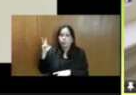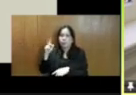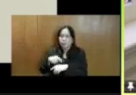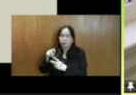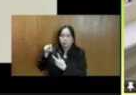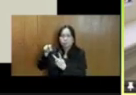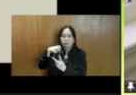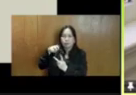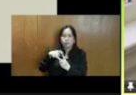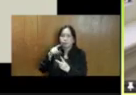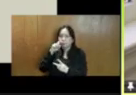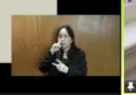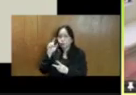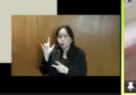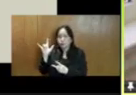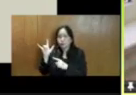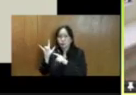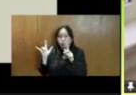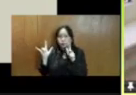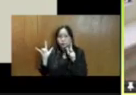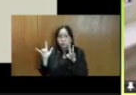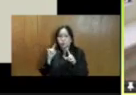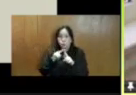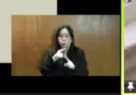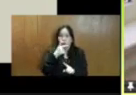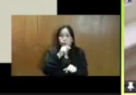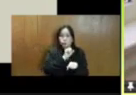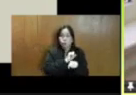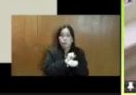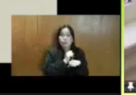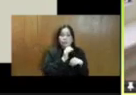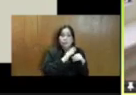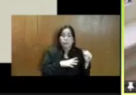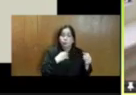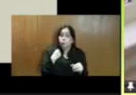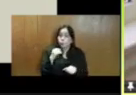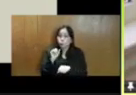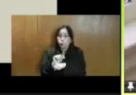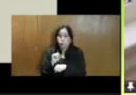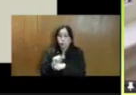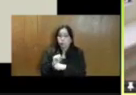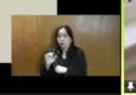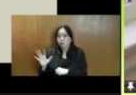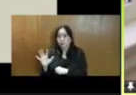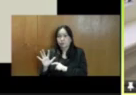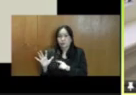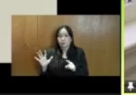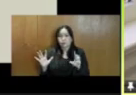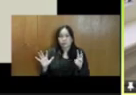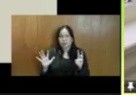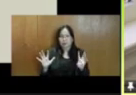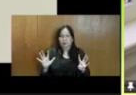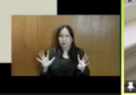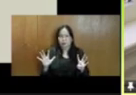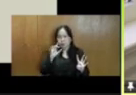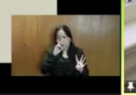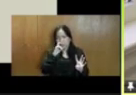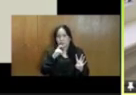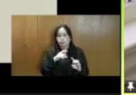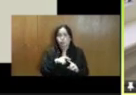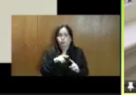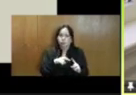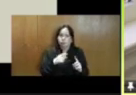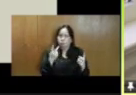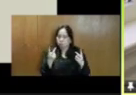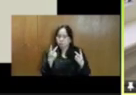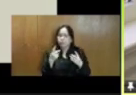that are 25 to 34 into green jobs than there are workers that are 55 to 64. So we just observe